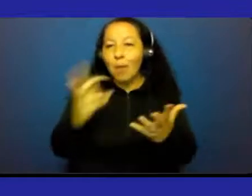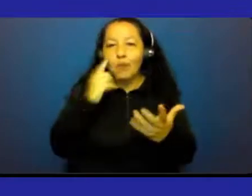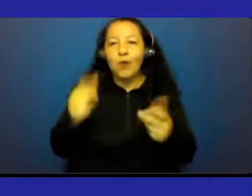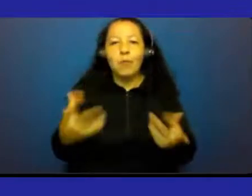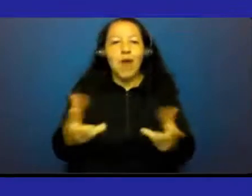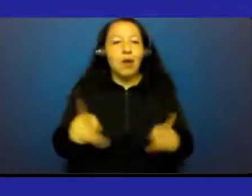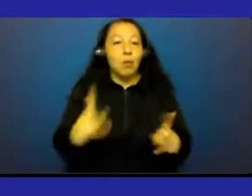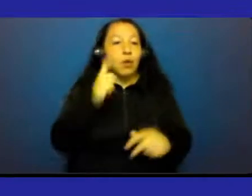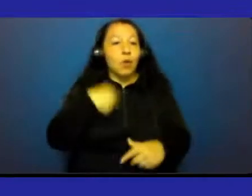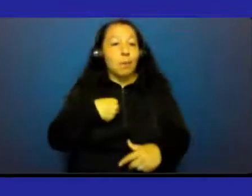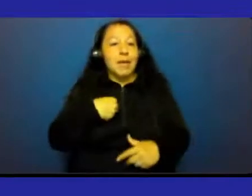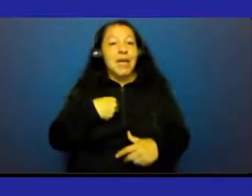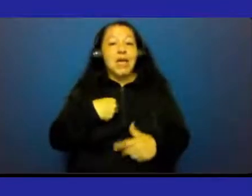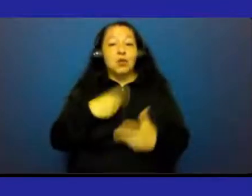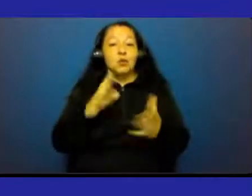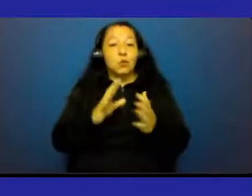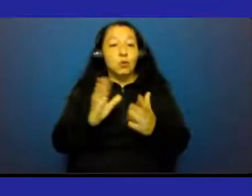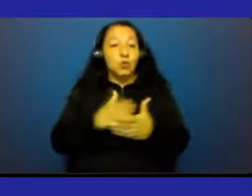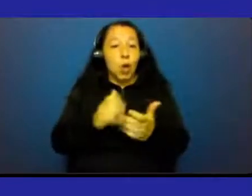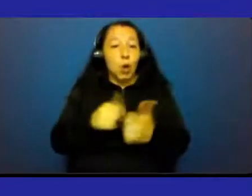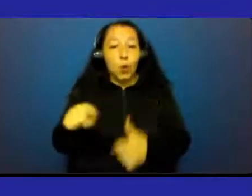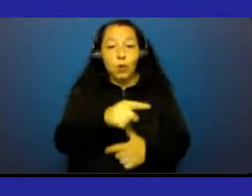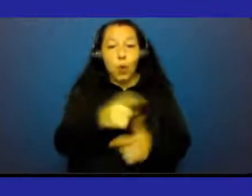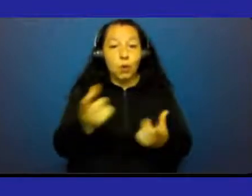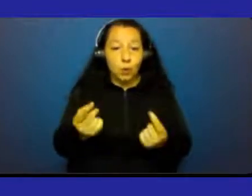you as to what we are doing.